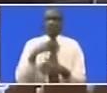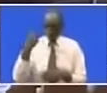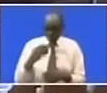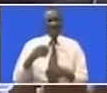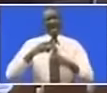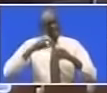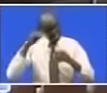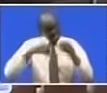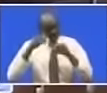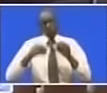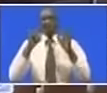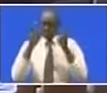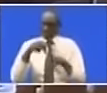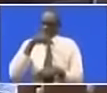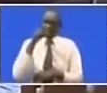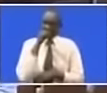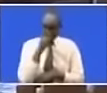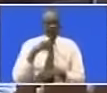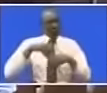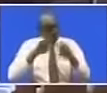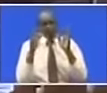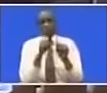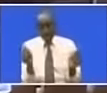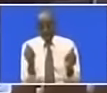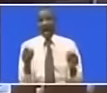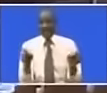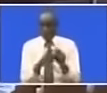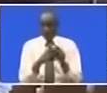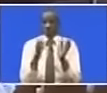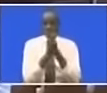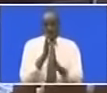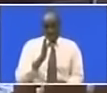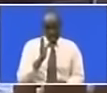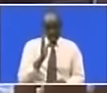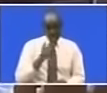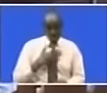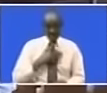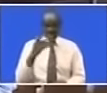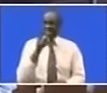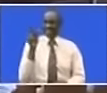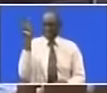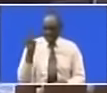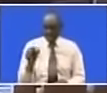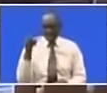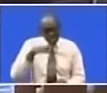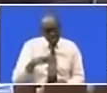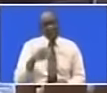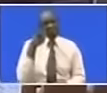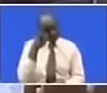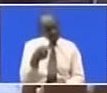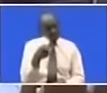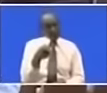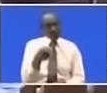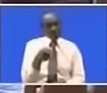around election-related issues in Tanzania. And specific to our next story, it's a region that will not contribute that much to